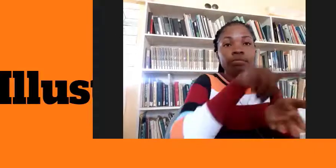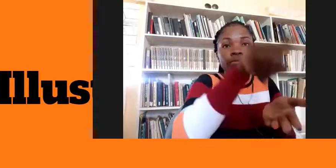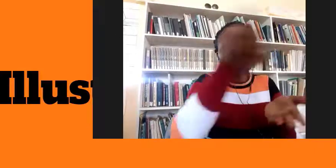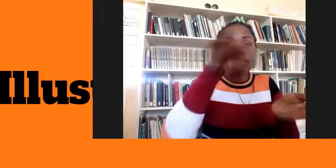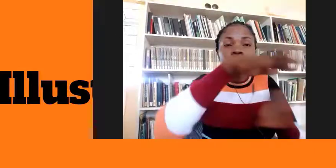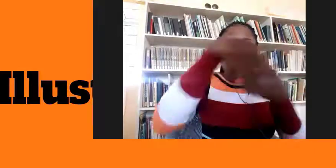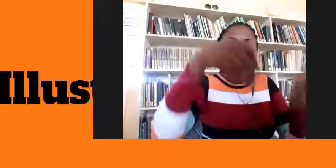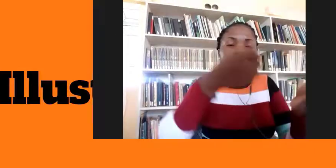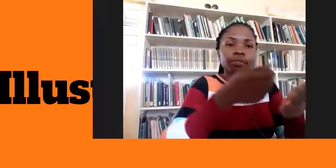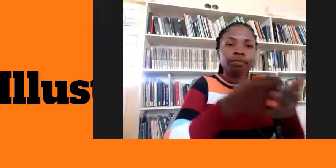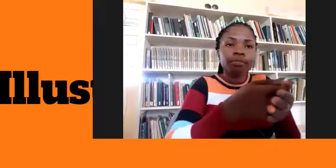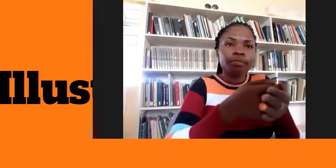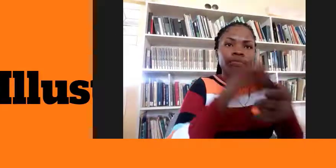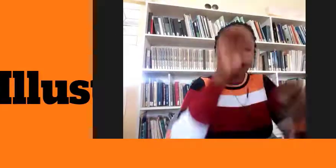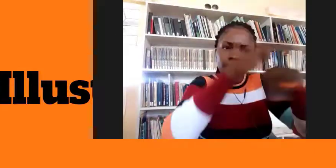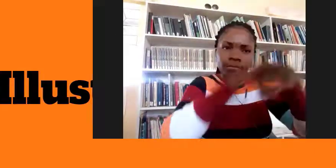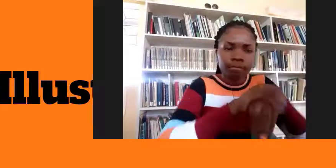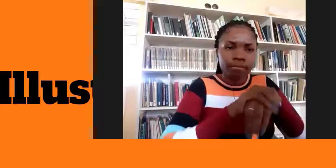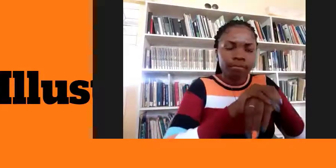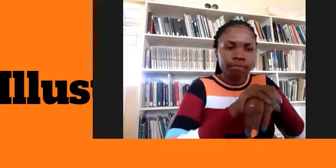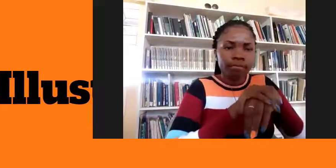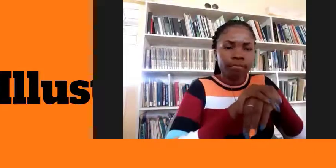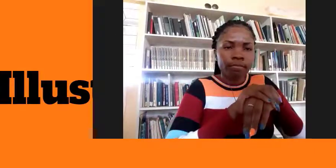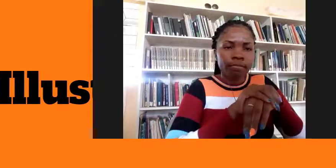is 418.